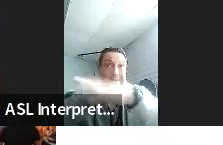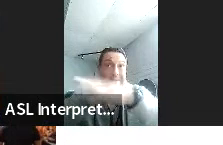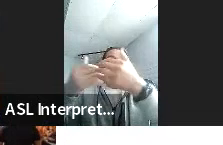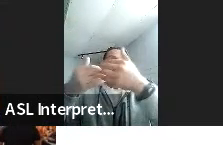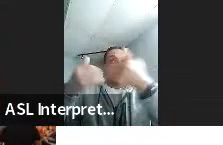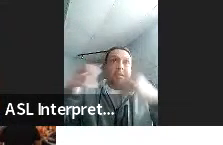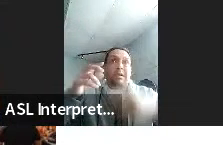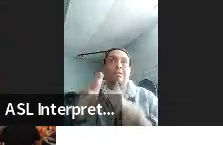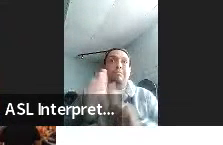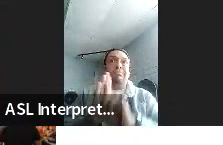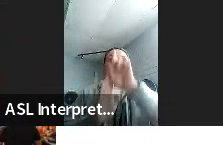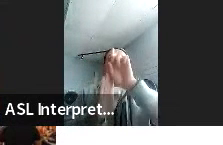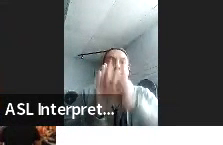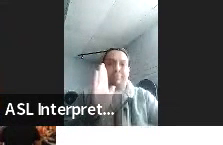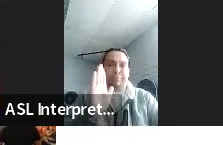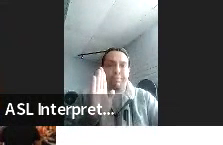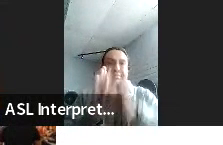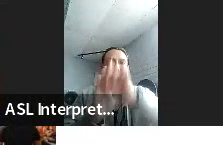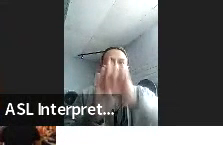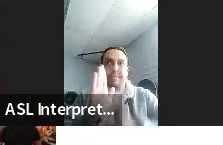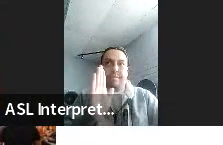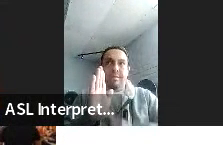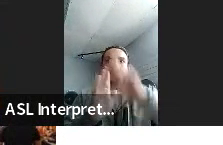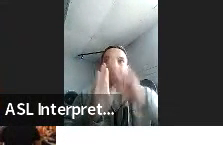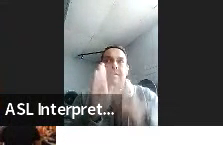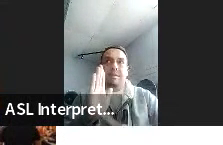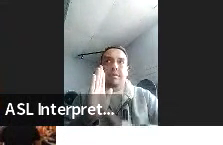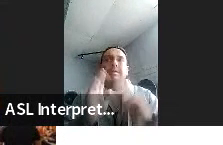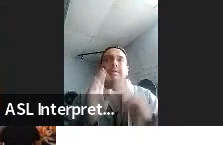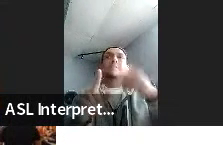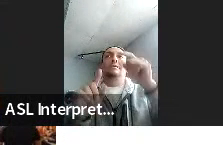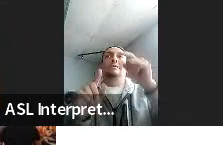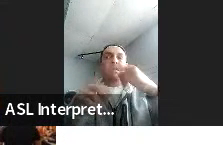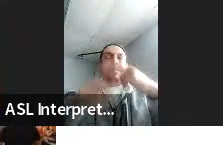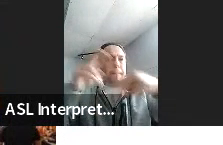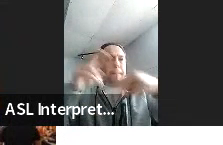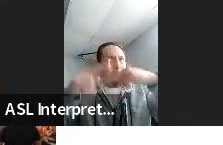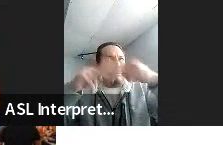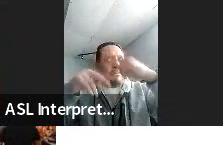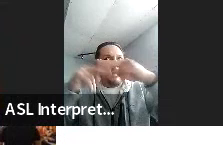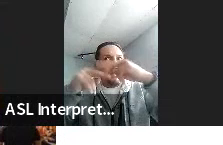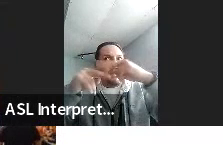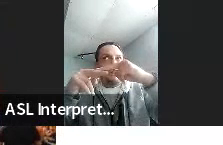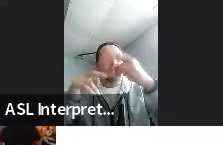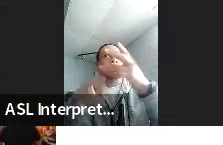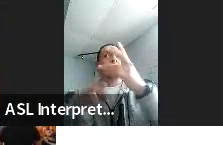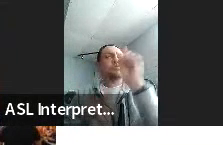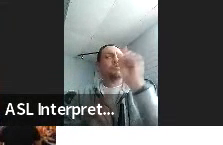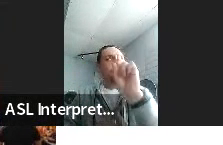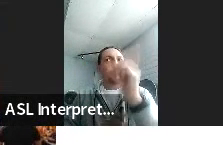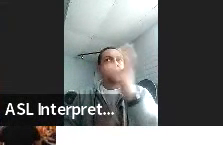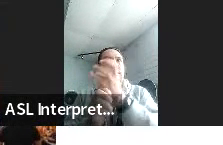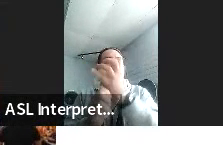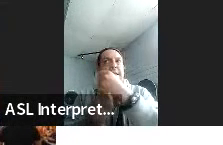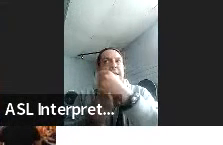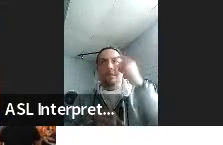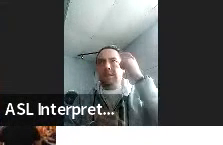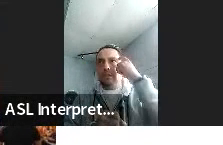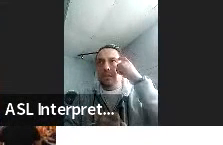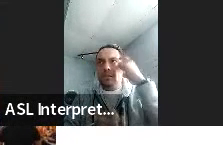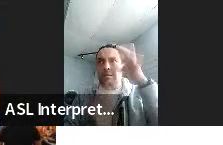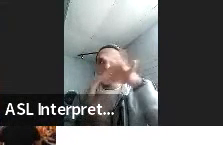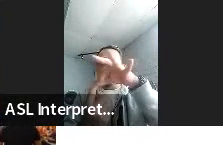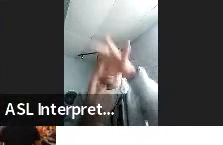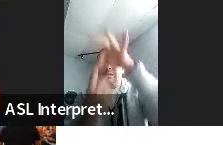lobbies, mixed-use buildings should be able to be built with commercial uses where it makes sense. And we think this is especially useful for things